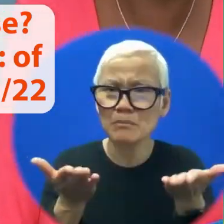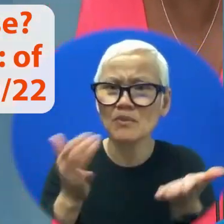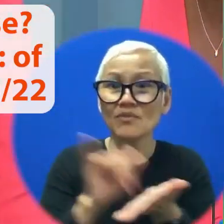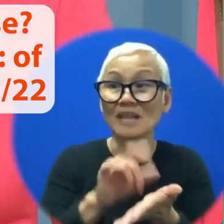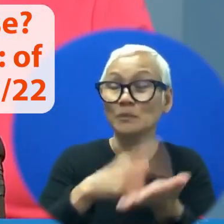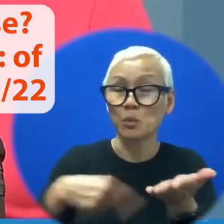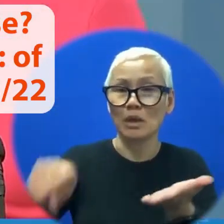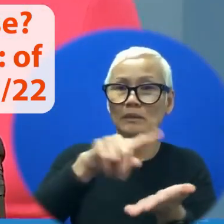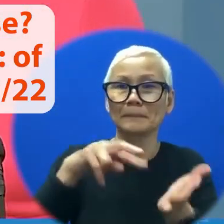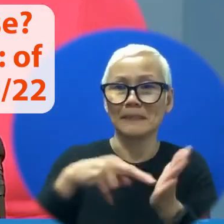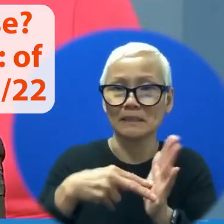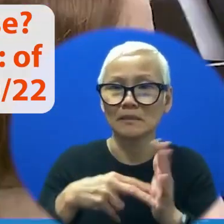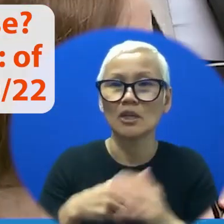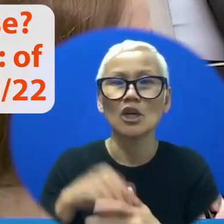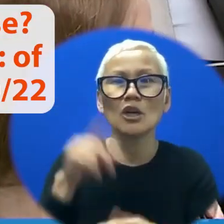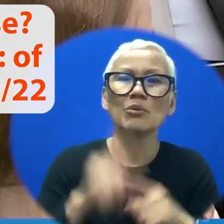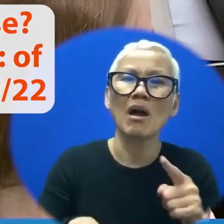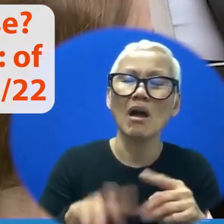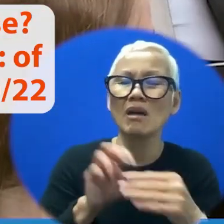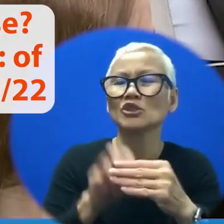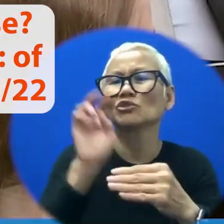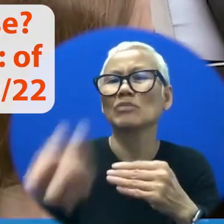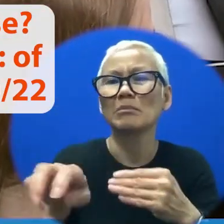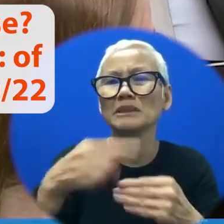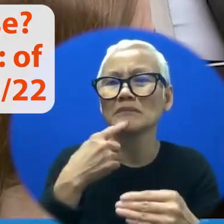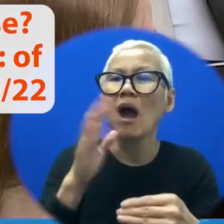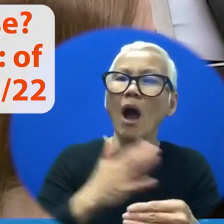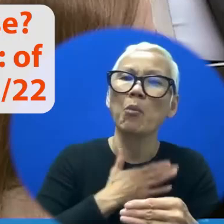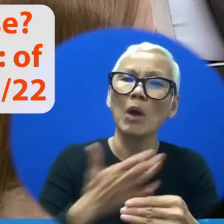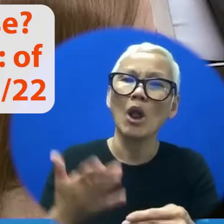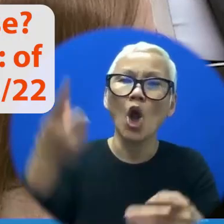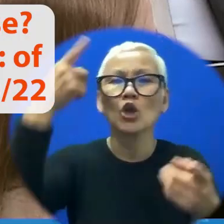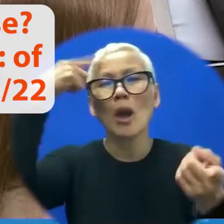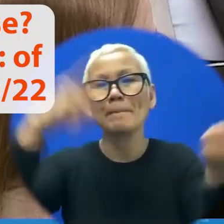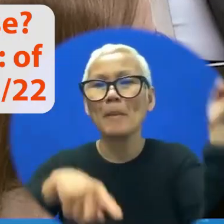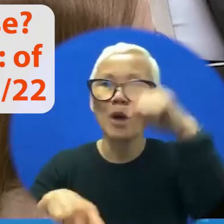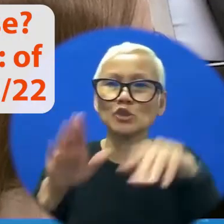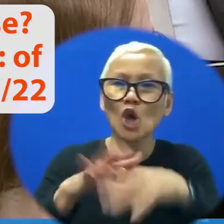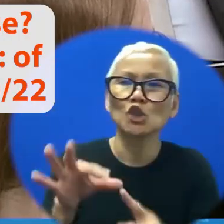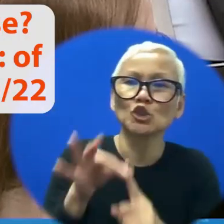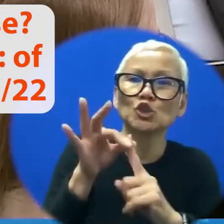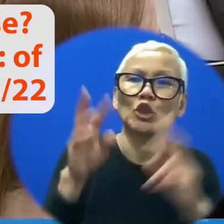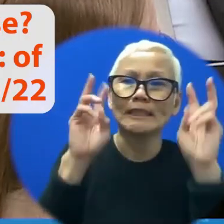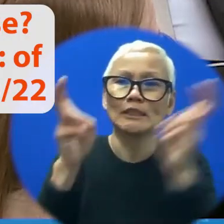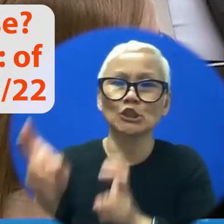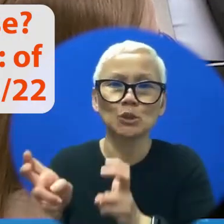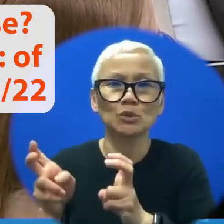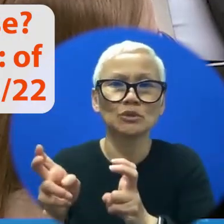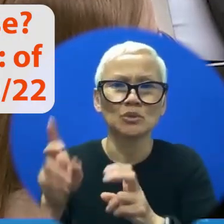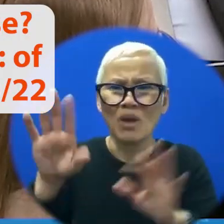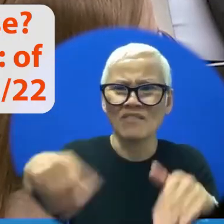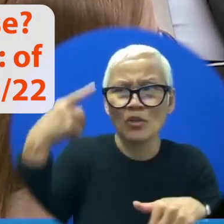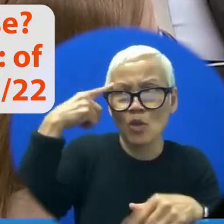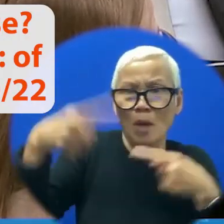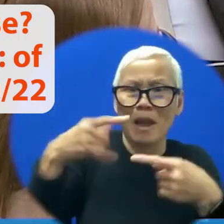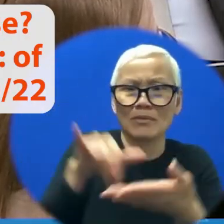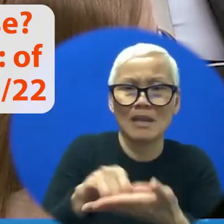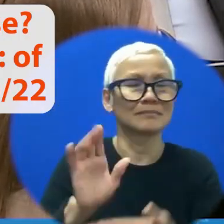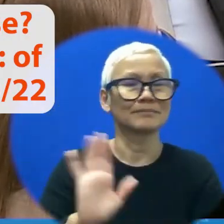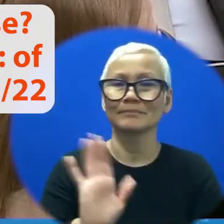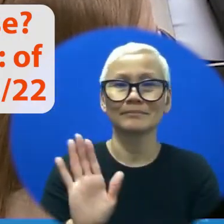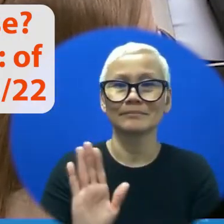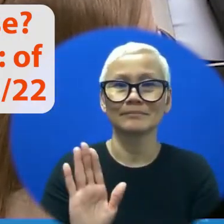about that. I understand you don't want to get ahead of the results, but it was the president who said yesterday that he'd be willing to compromise on certain issues. So has he not thought through what those issues would